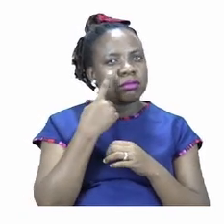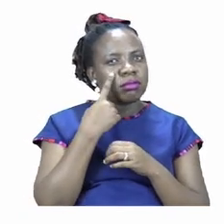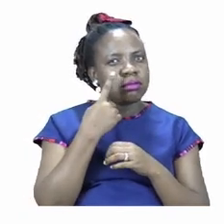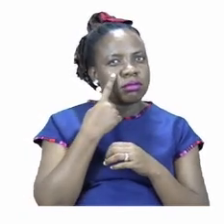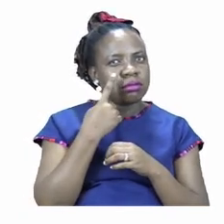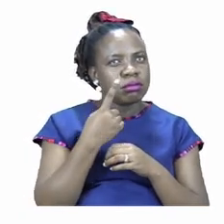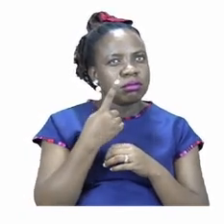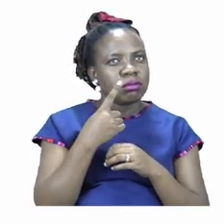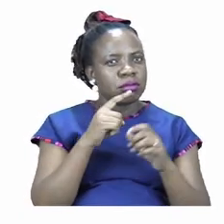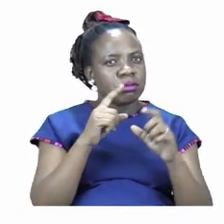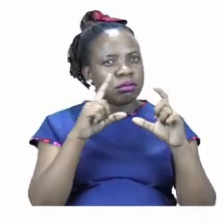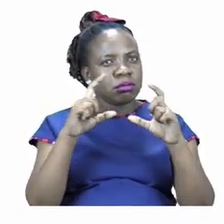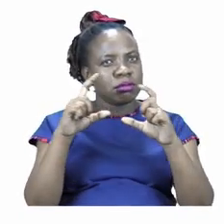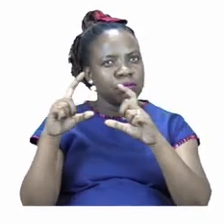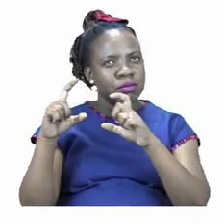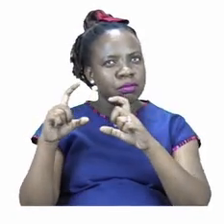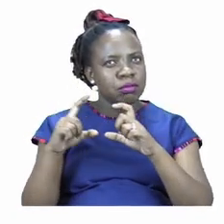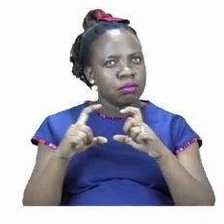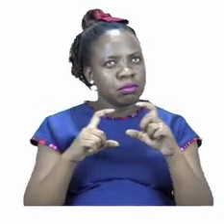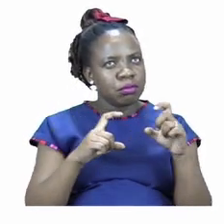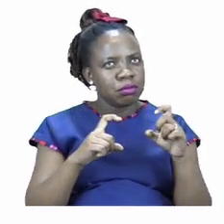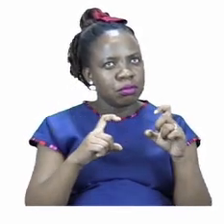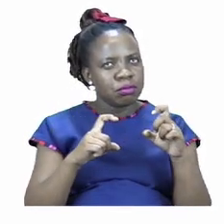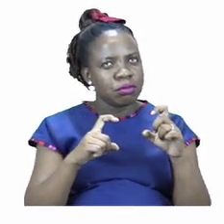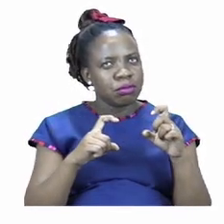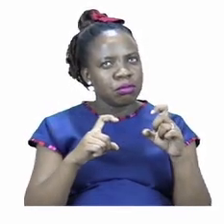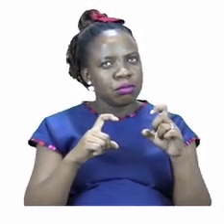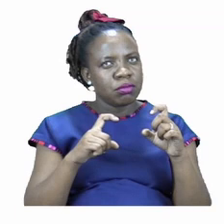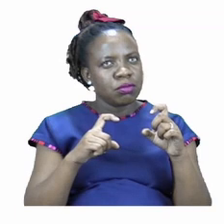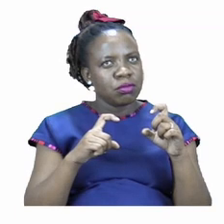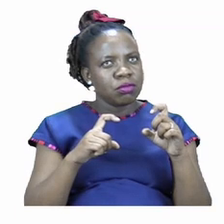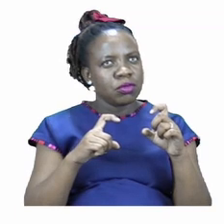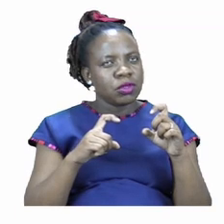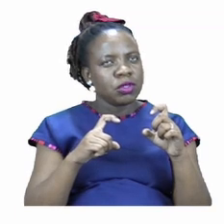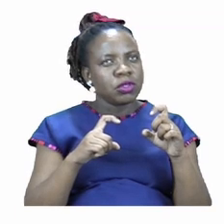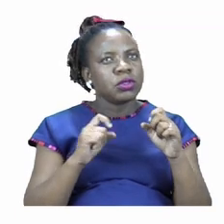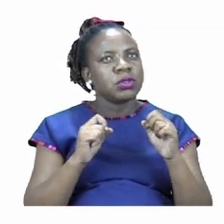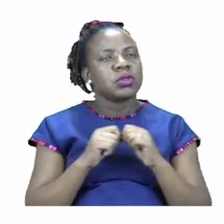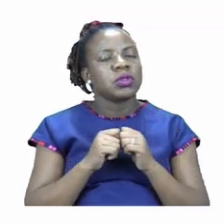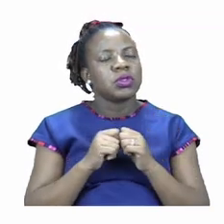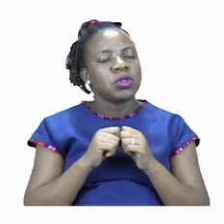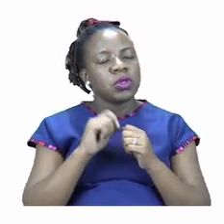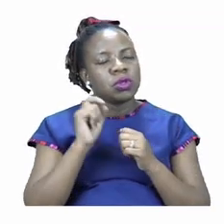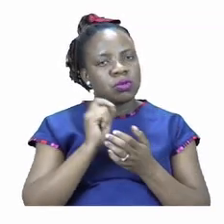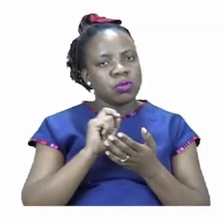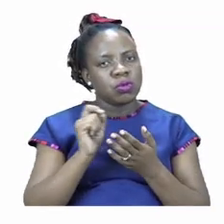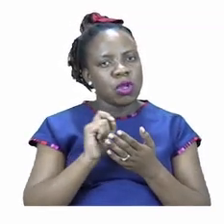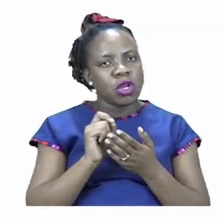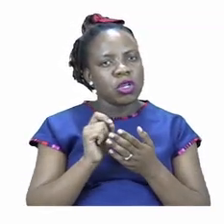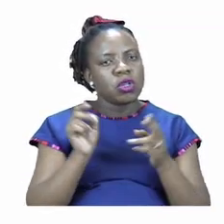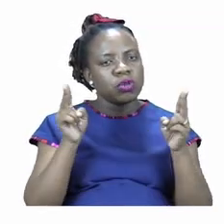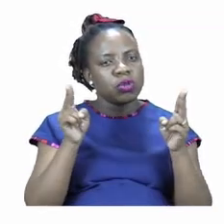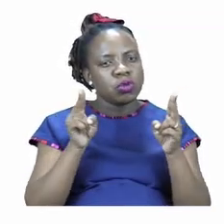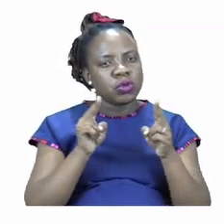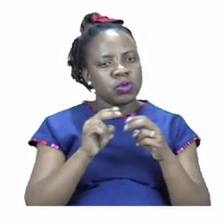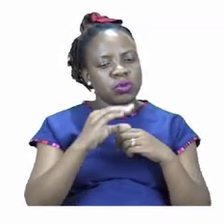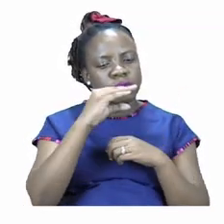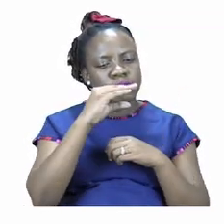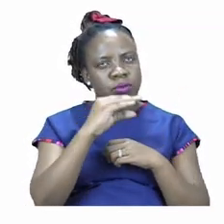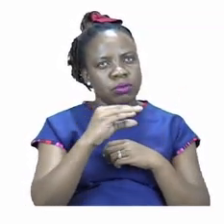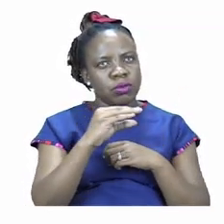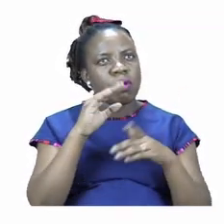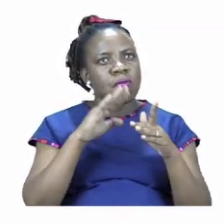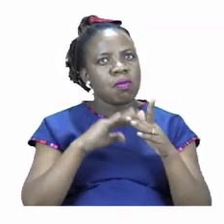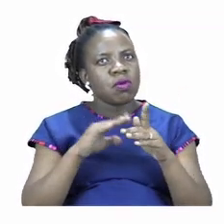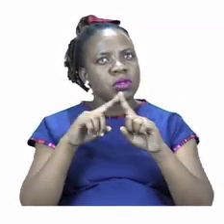a short paragraph about the different seasons. Discuss the effects of seasons on plants